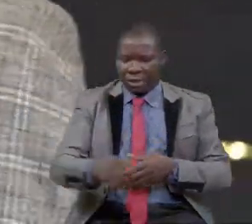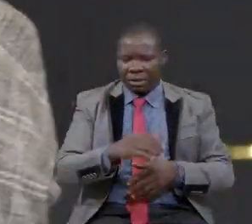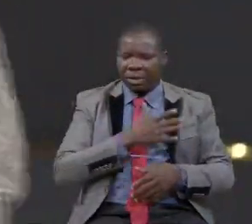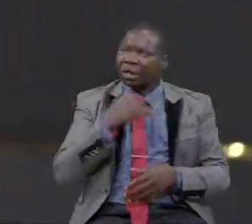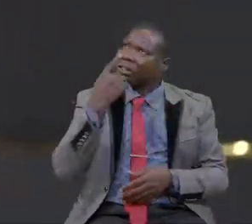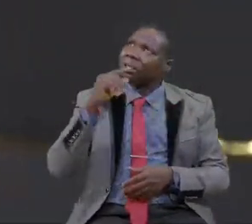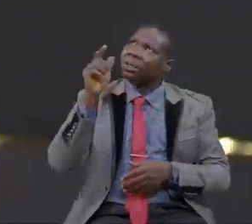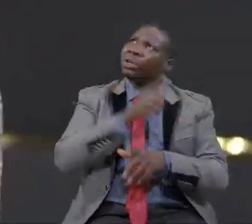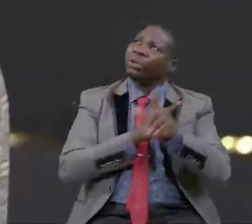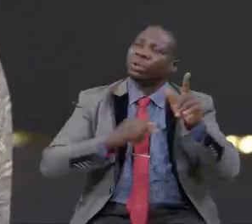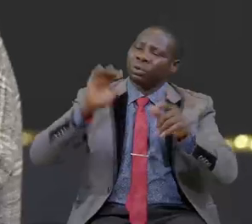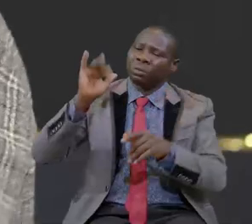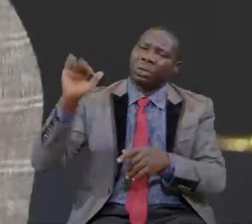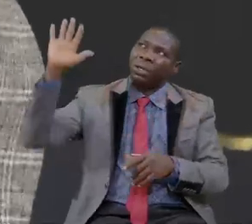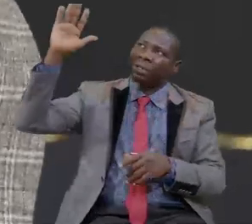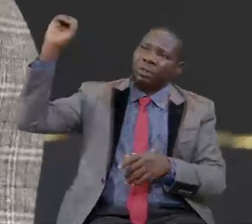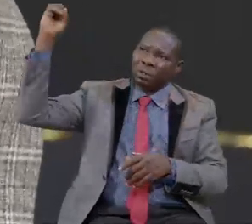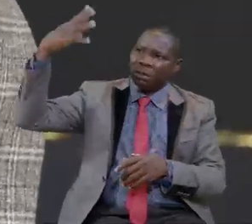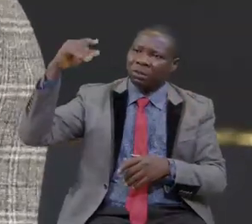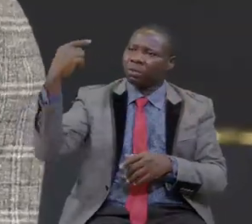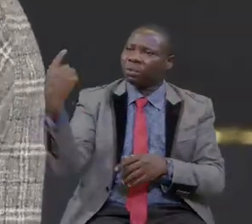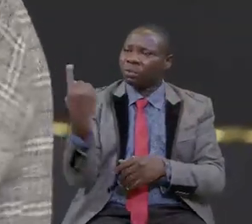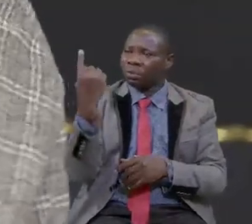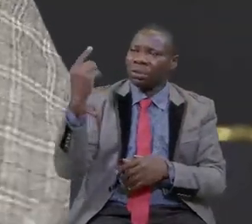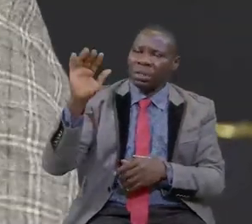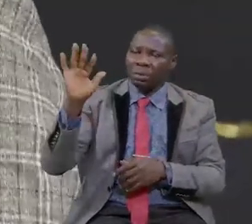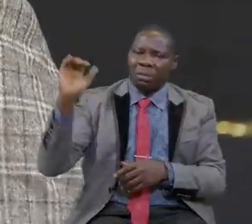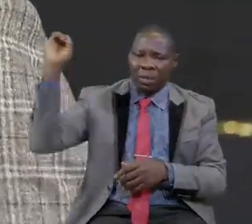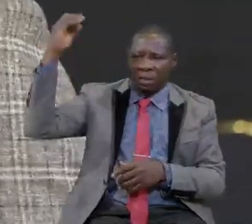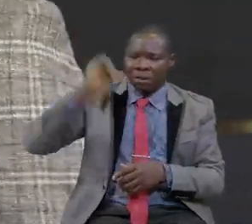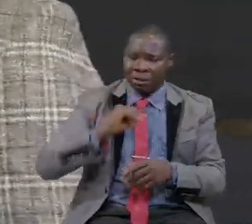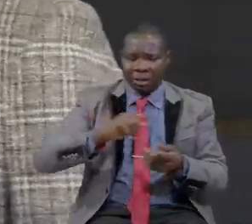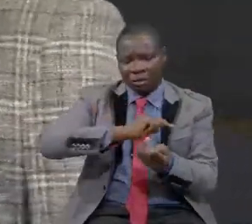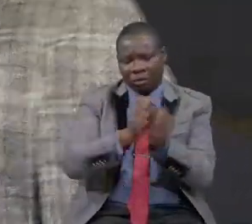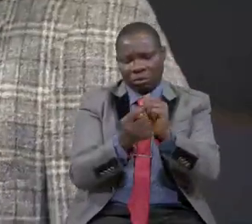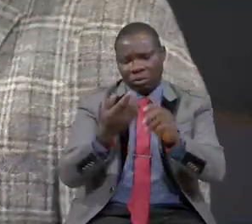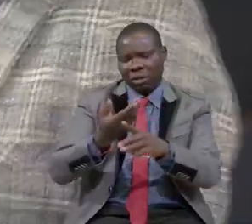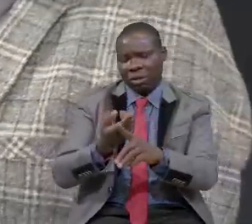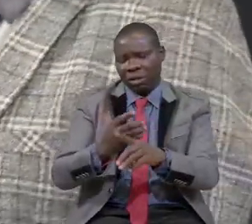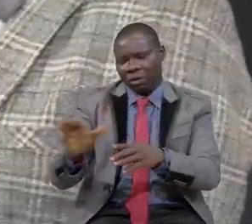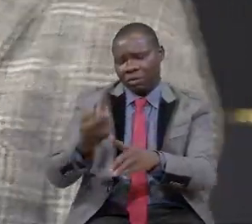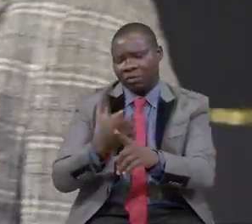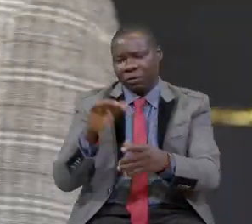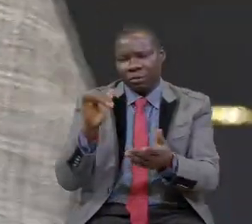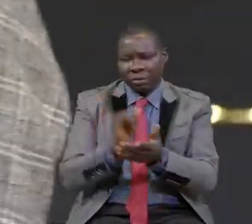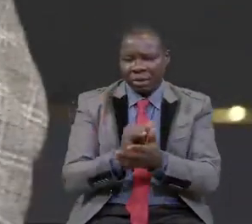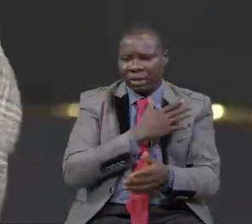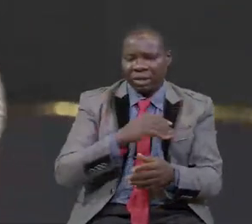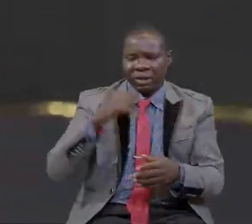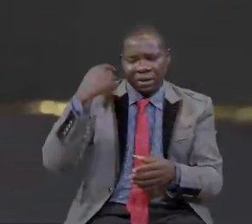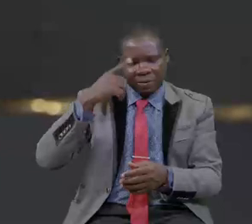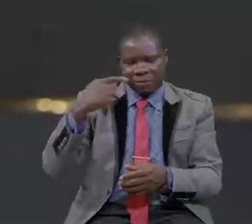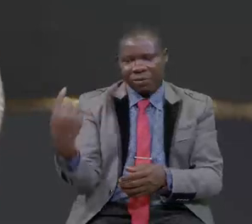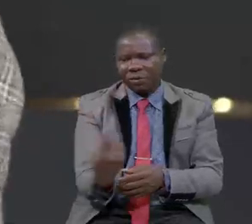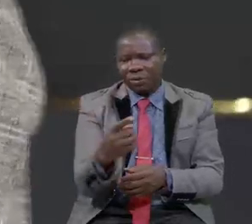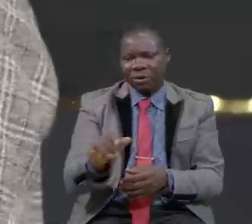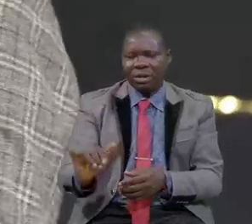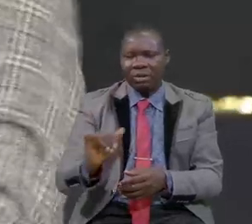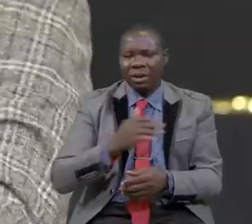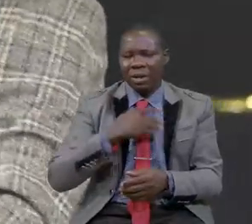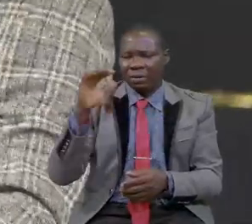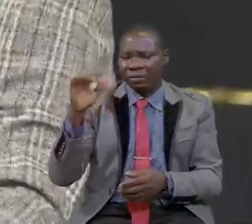grace, I turn away from that, and forever and ever, I will not touch that again. I will not smell